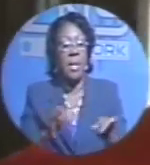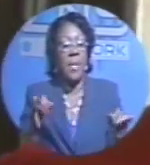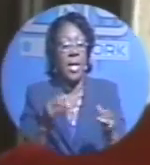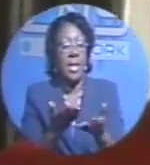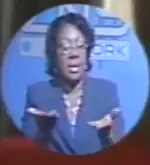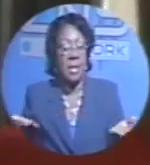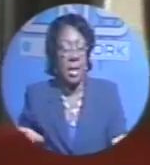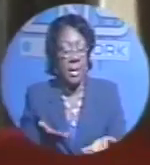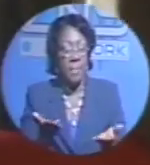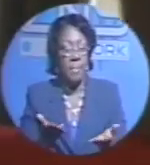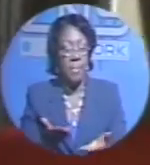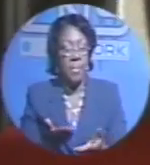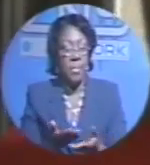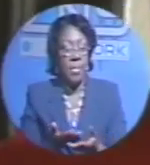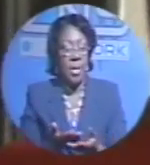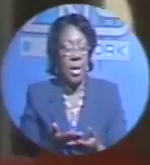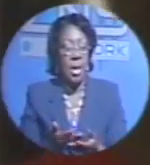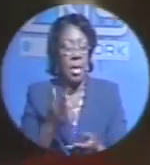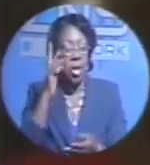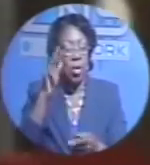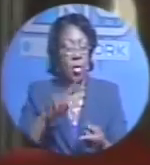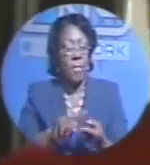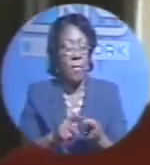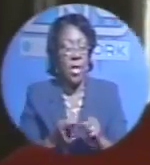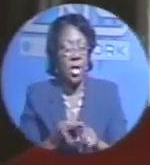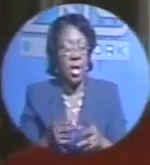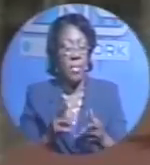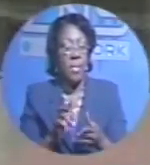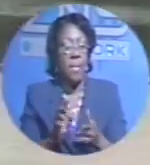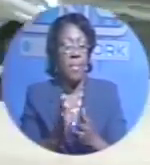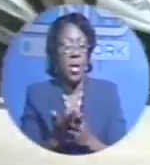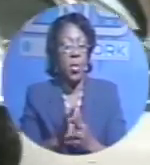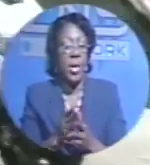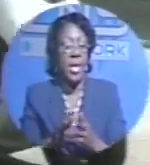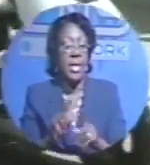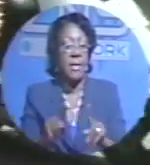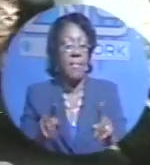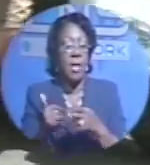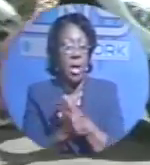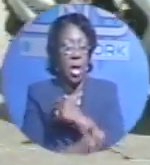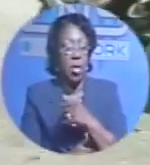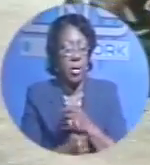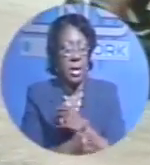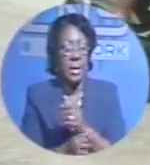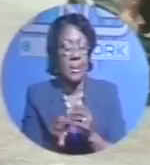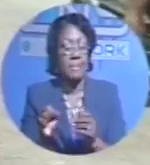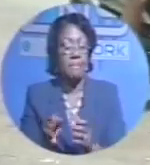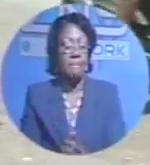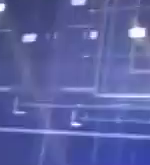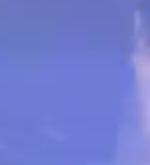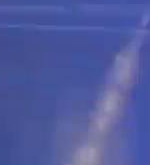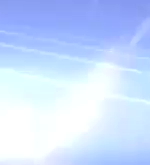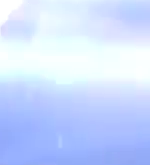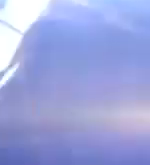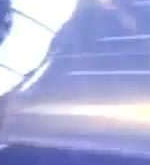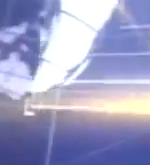least recognizing it and showing the camaraderie that between the different countries. LaDawn Davis, ZNS News.